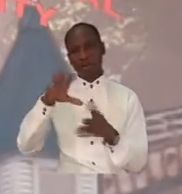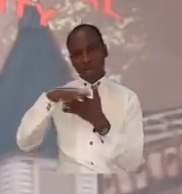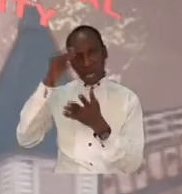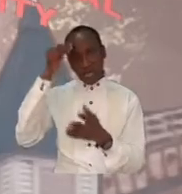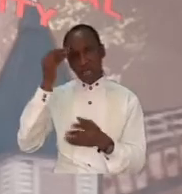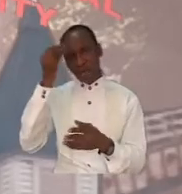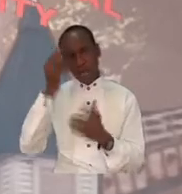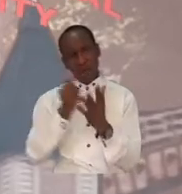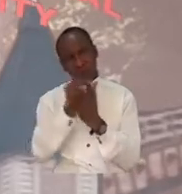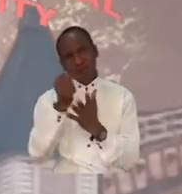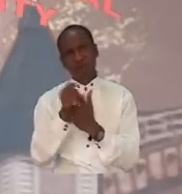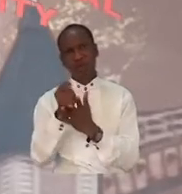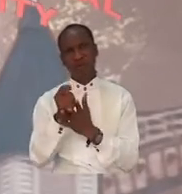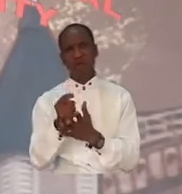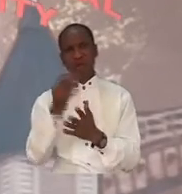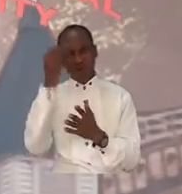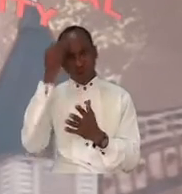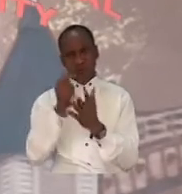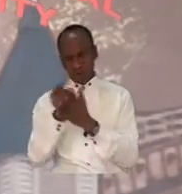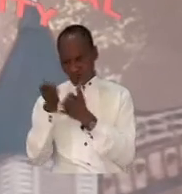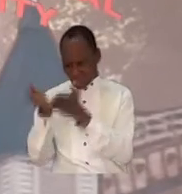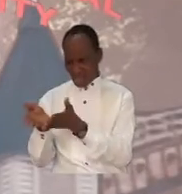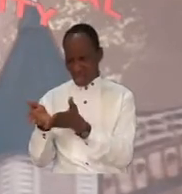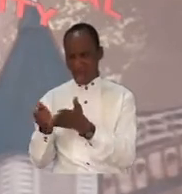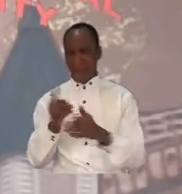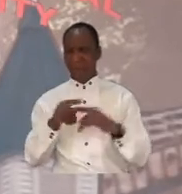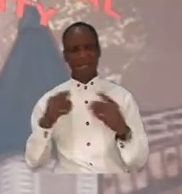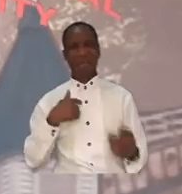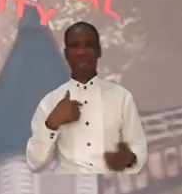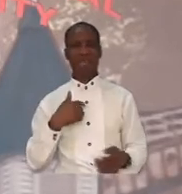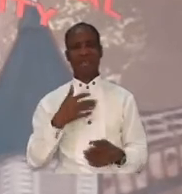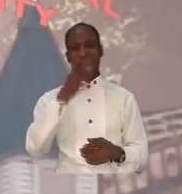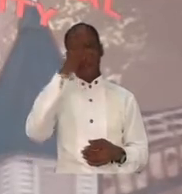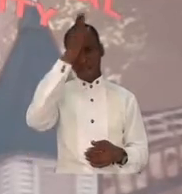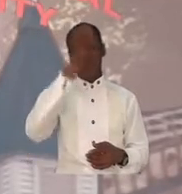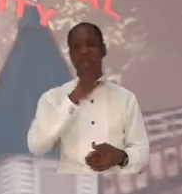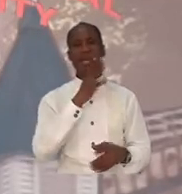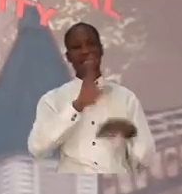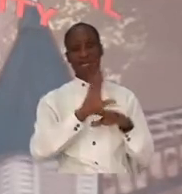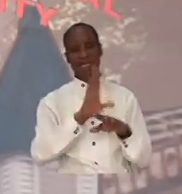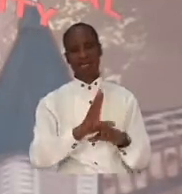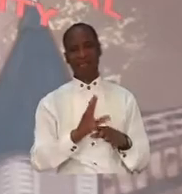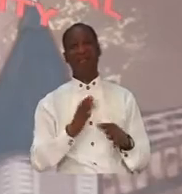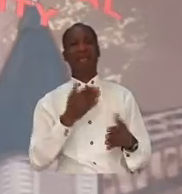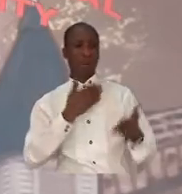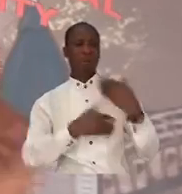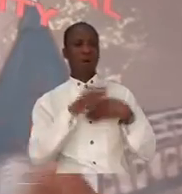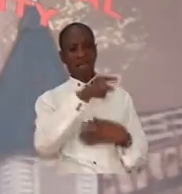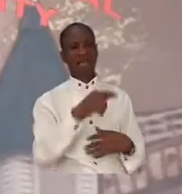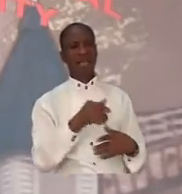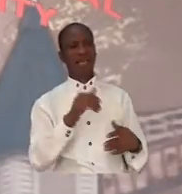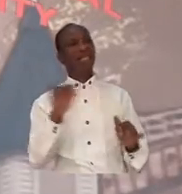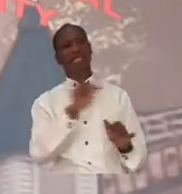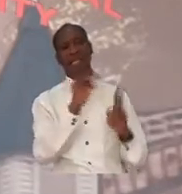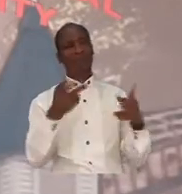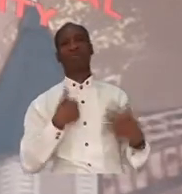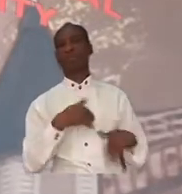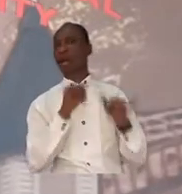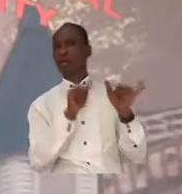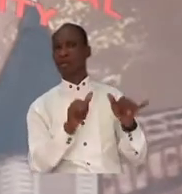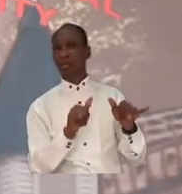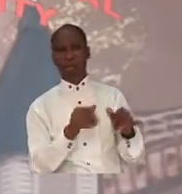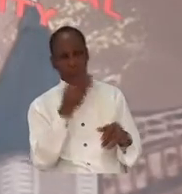wo se wutumi bie wa no ka se de obi ni wo sua ni ye no kra de a ade na wo betena baby am mama ni papa wo wutu ya wutumi